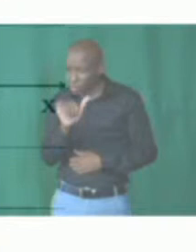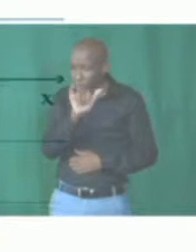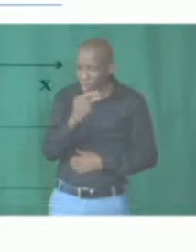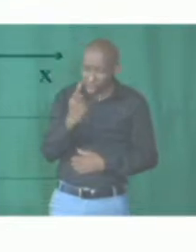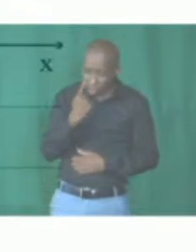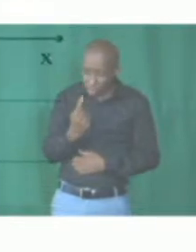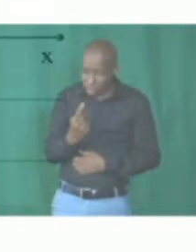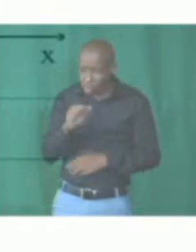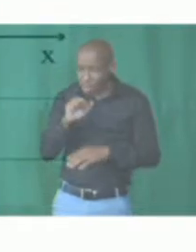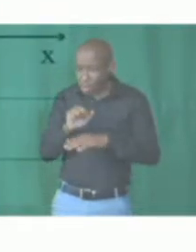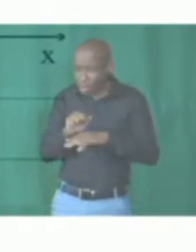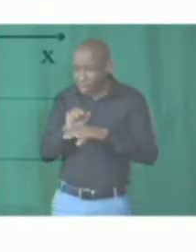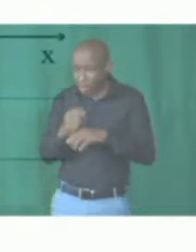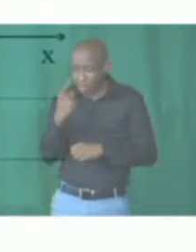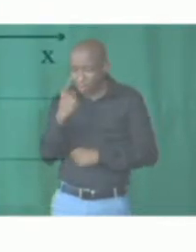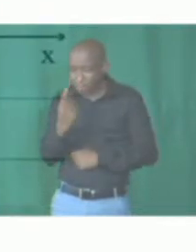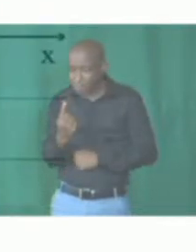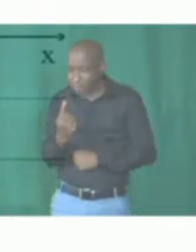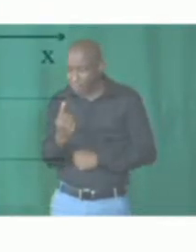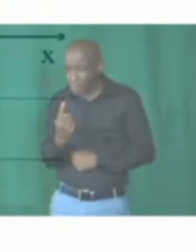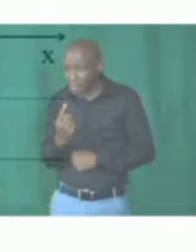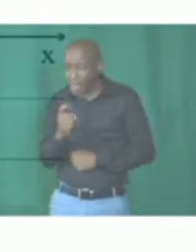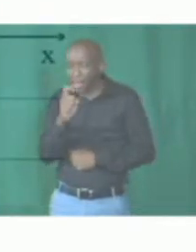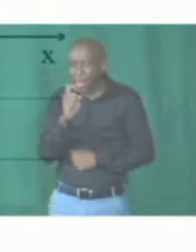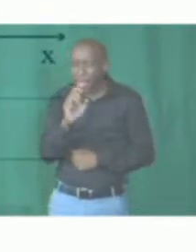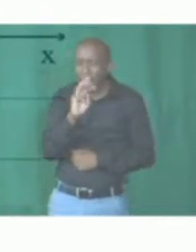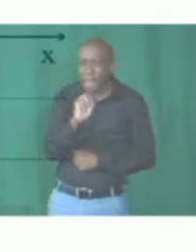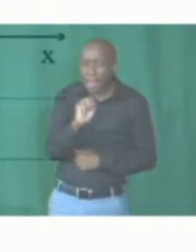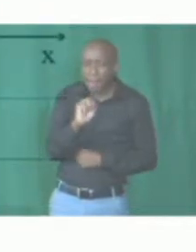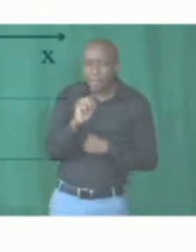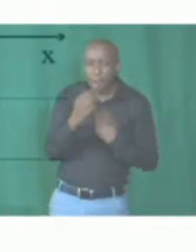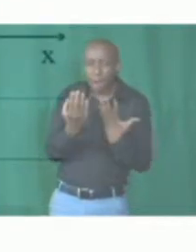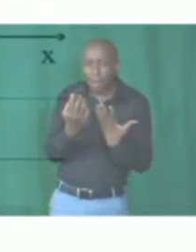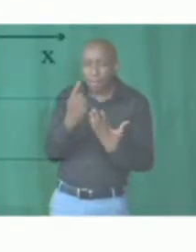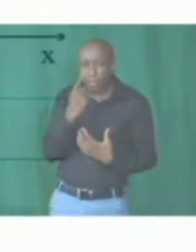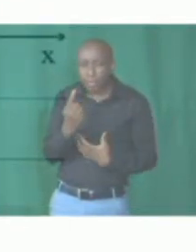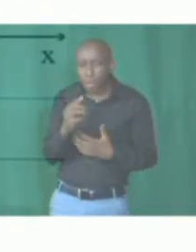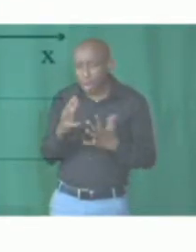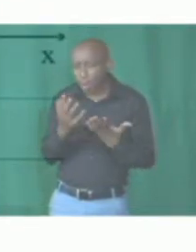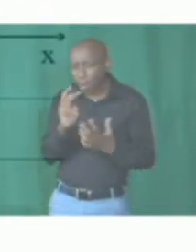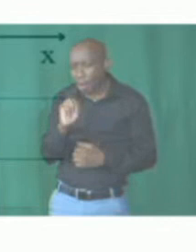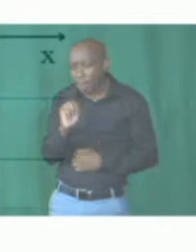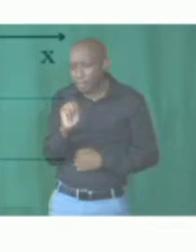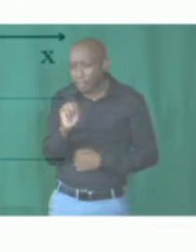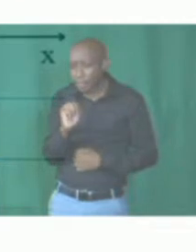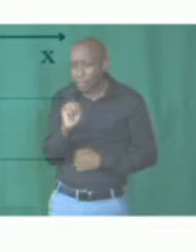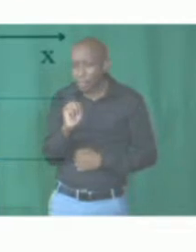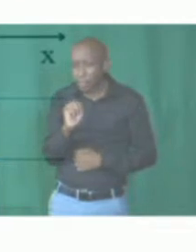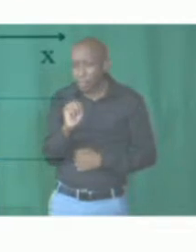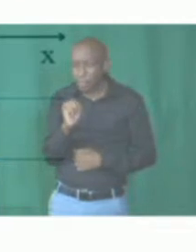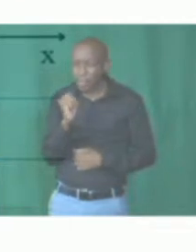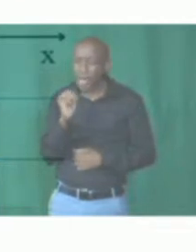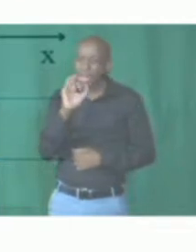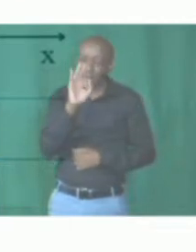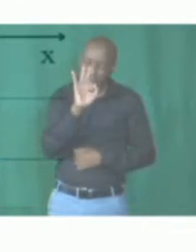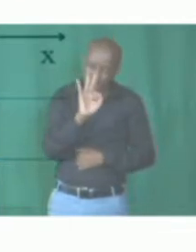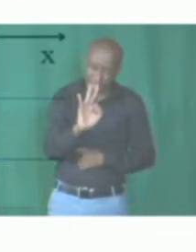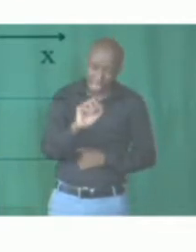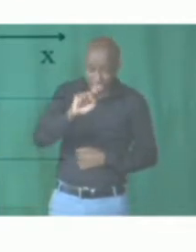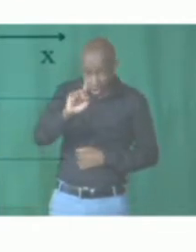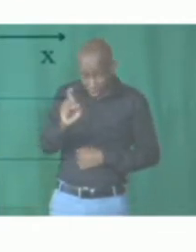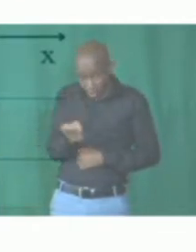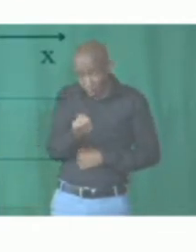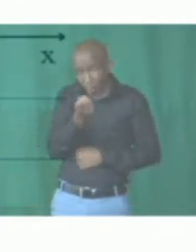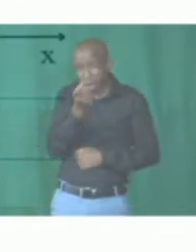the coordinate of M. What is the coordinate of M? Of course, learners, is what? Is 3,